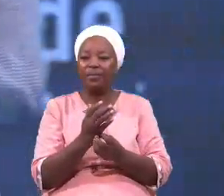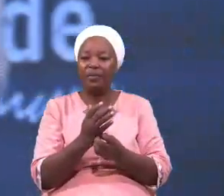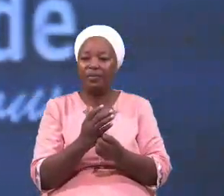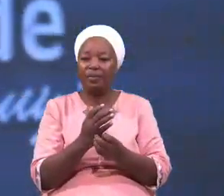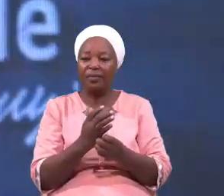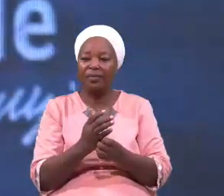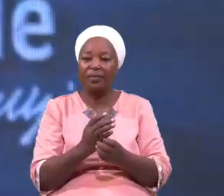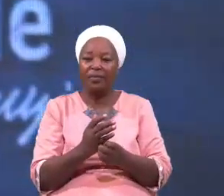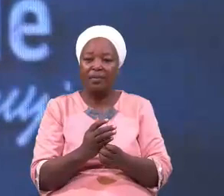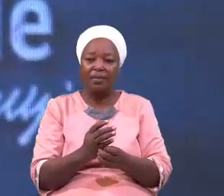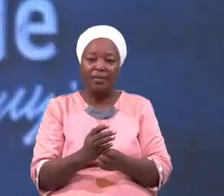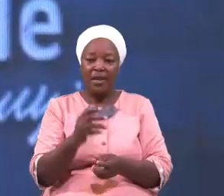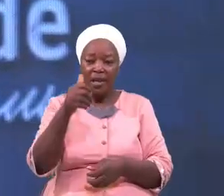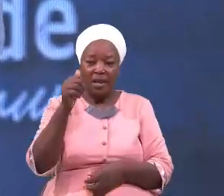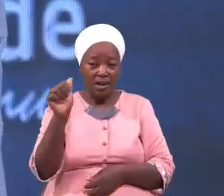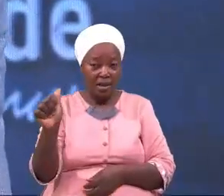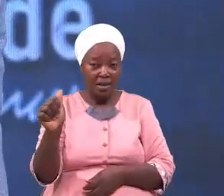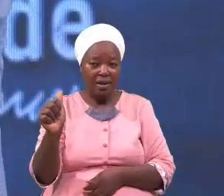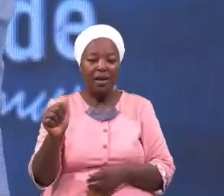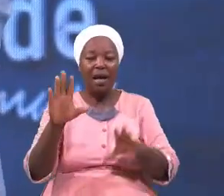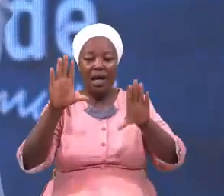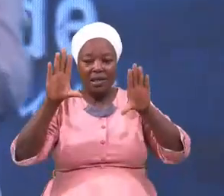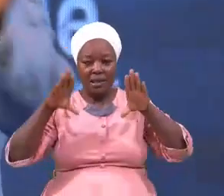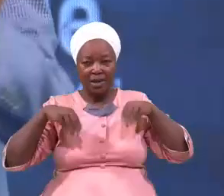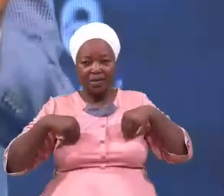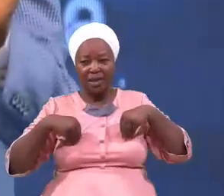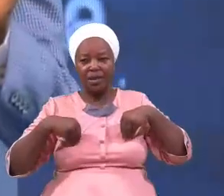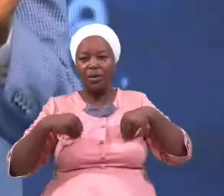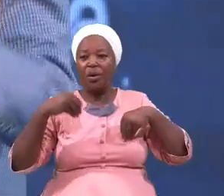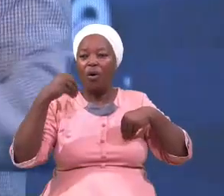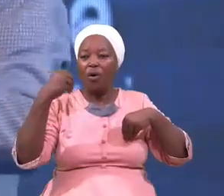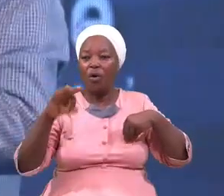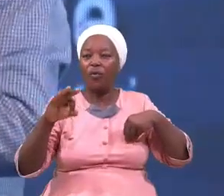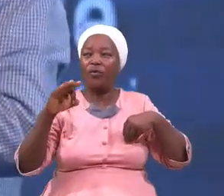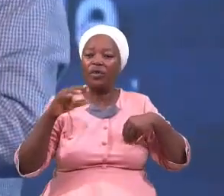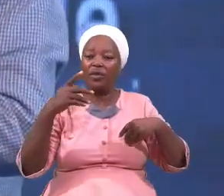A, acceptance of the promises.